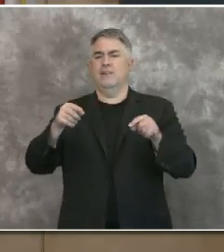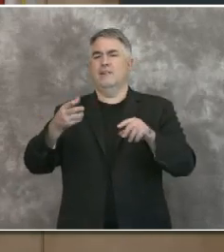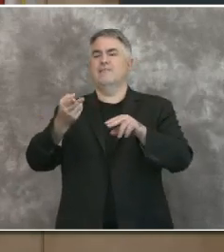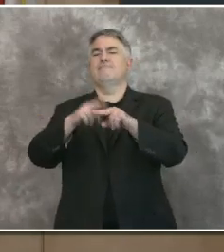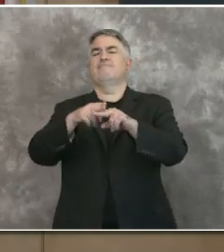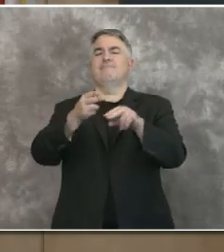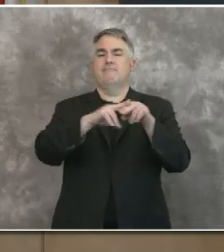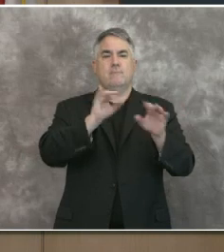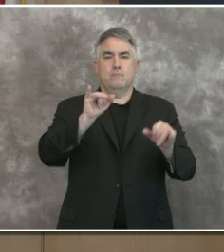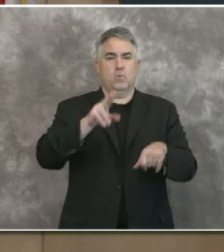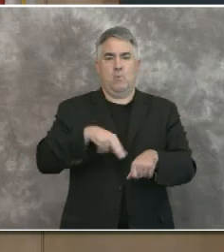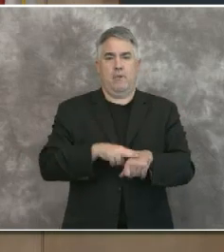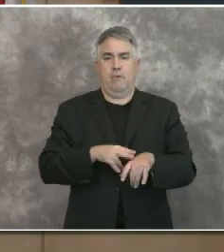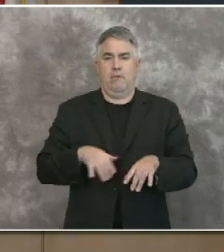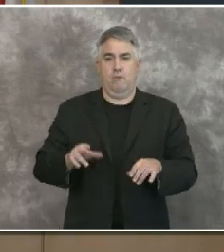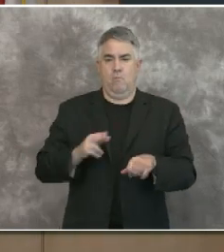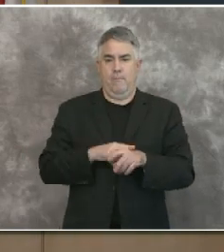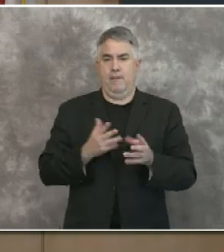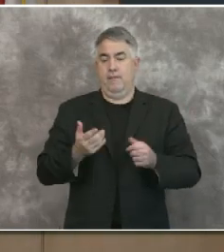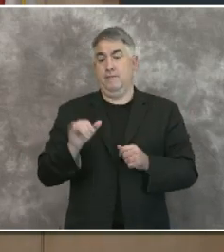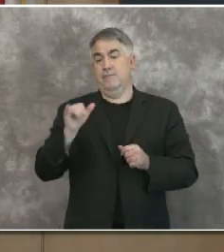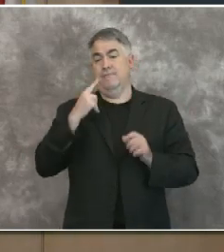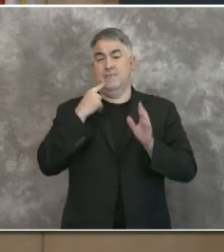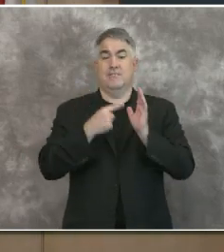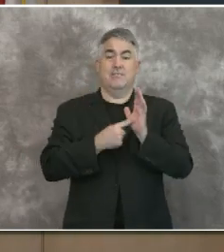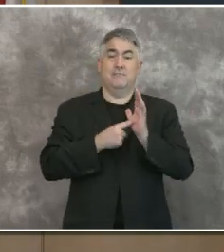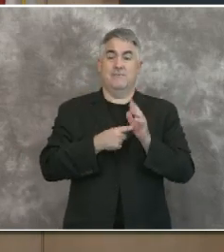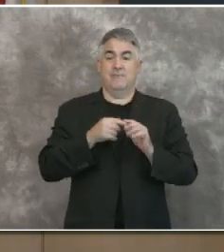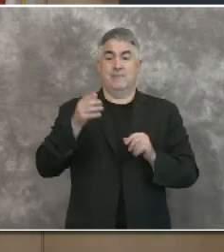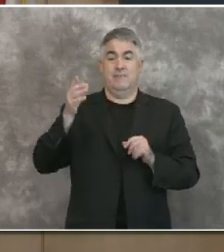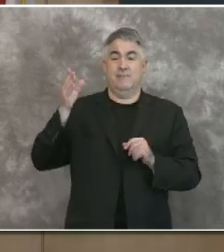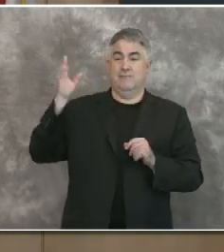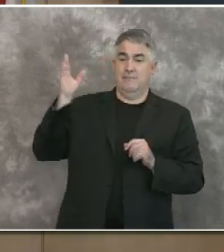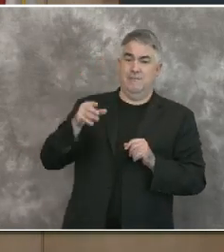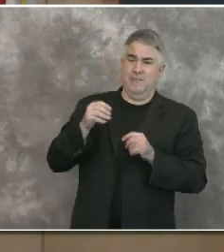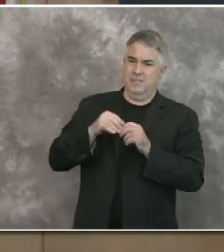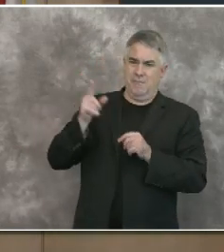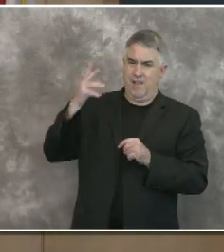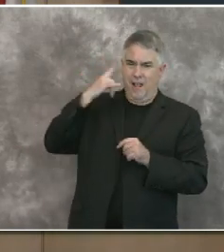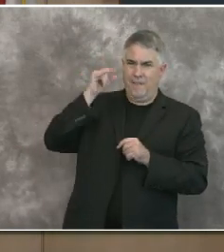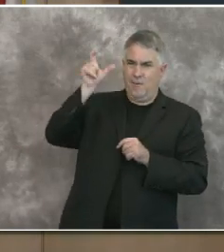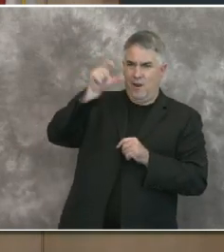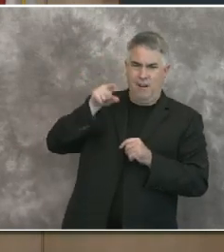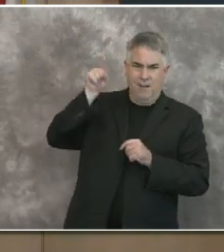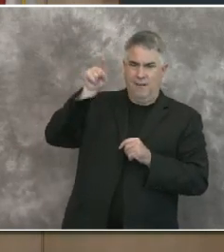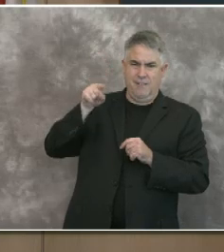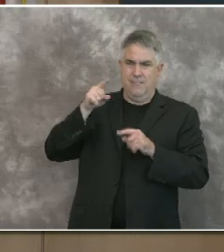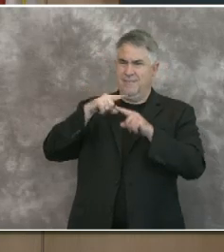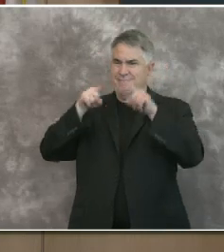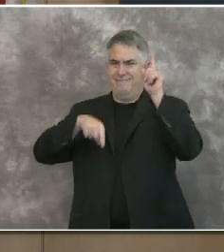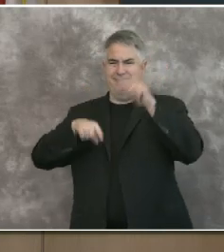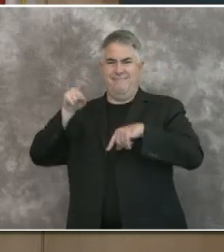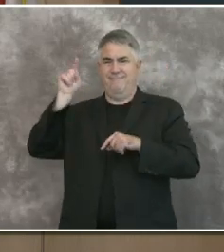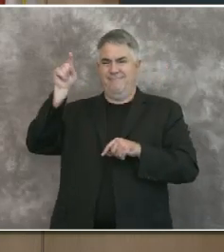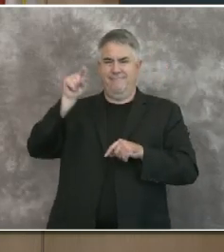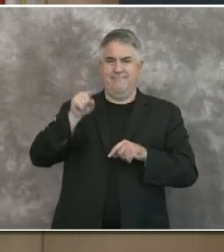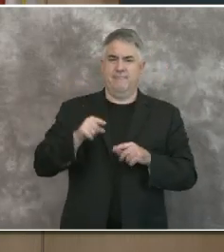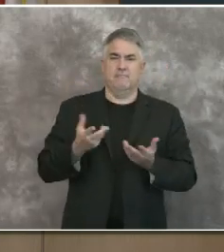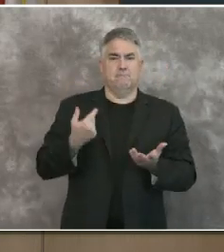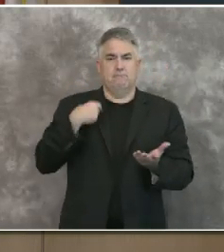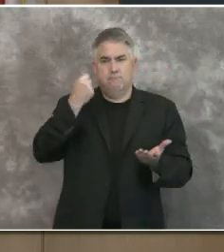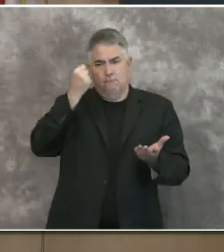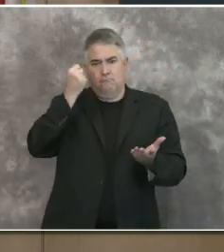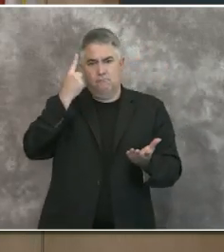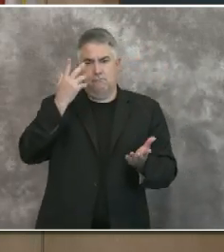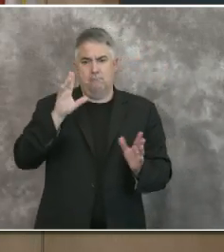state of California, you have some counties have more elevated rates than others. And we do take that seriously, and we are doing everything we can to